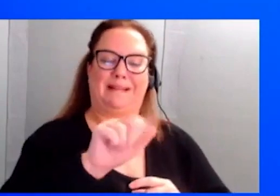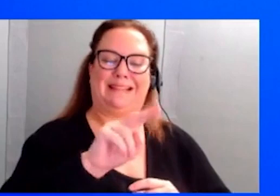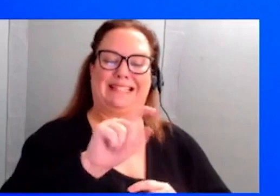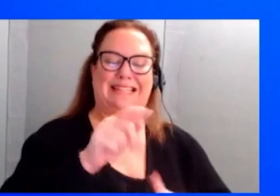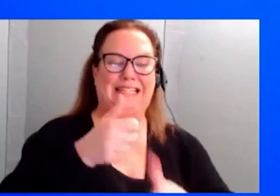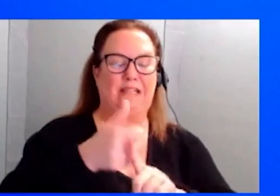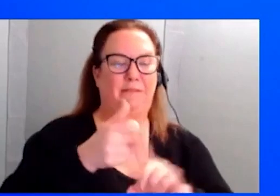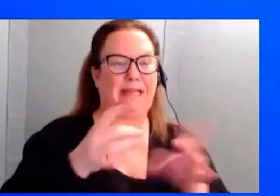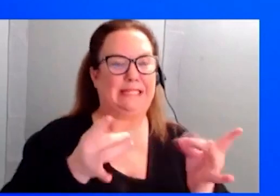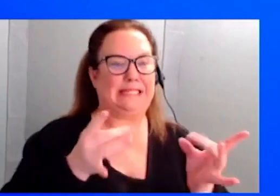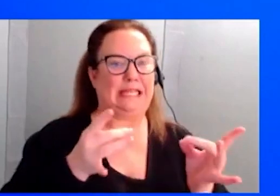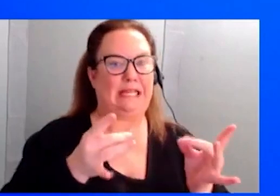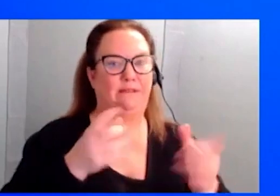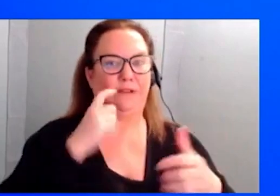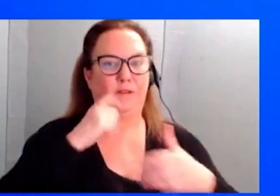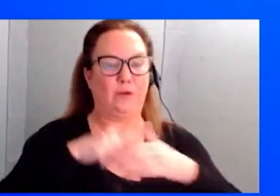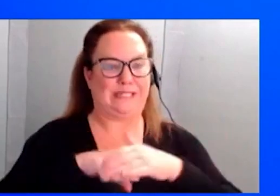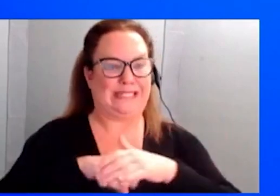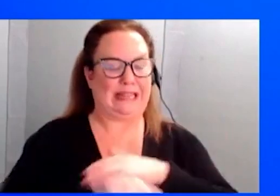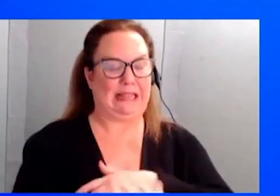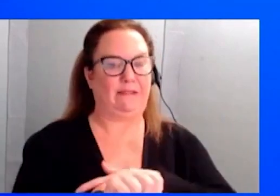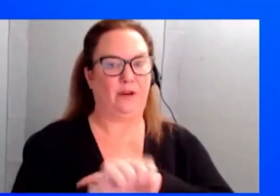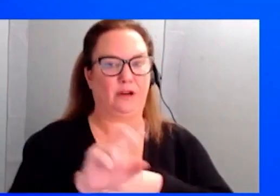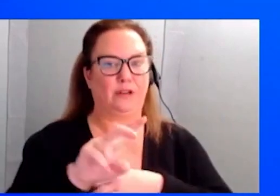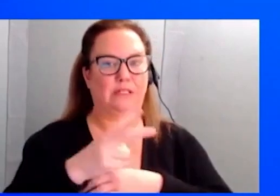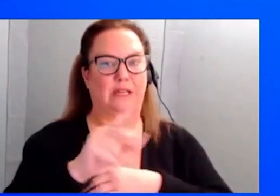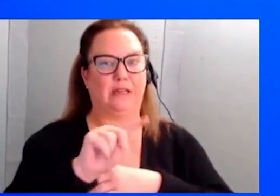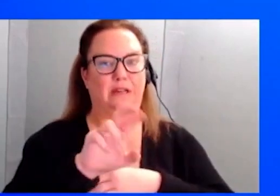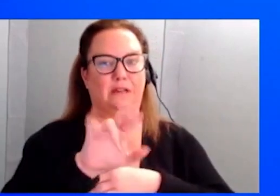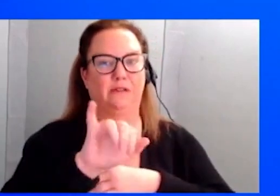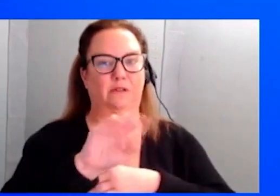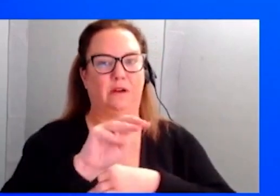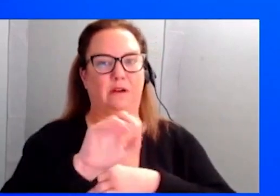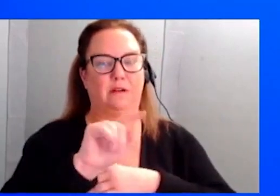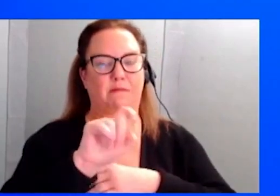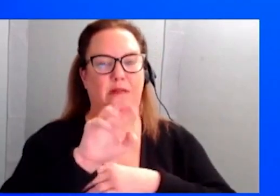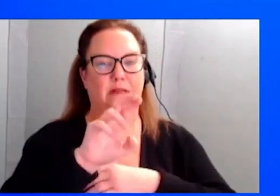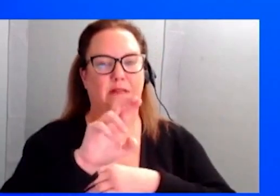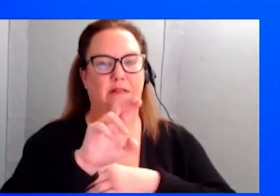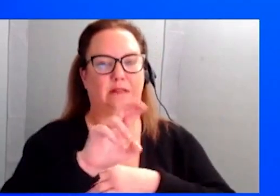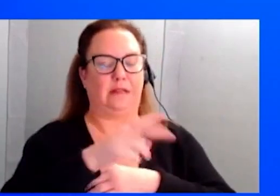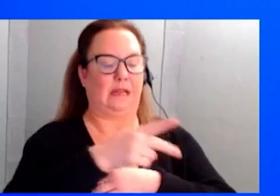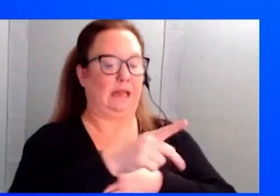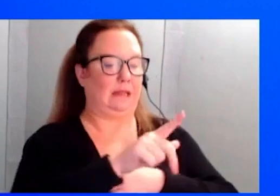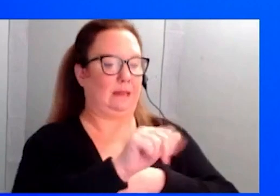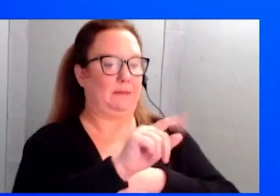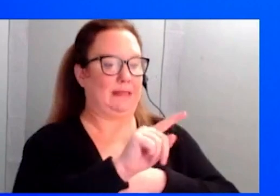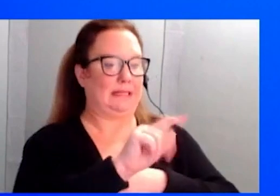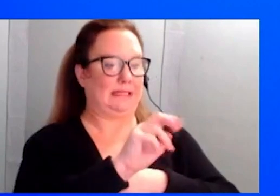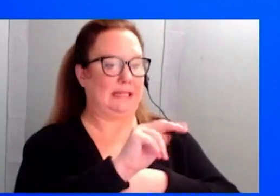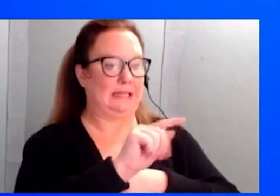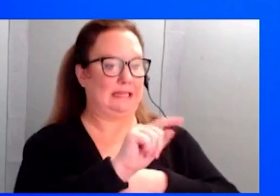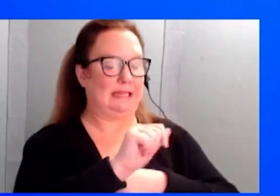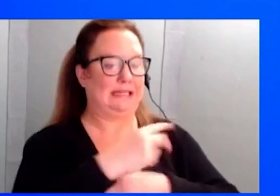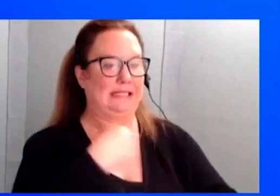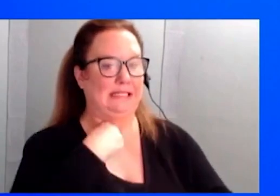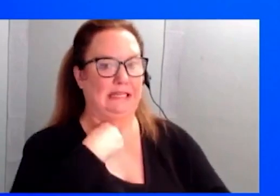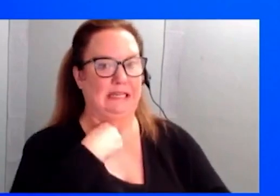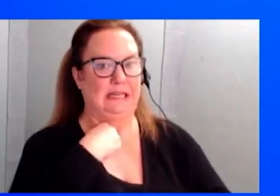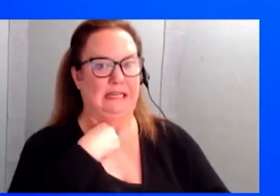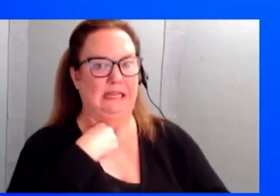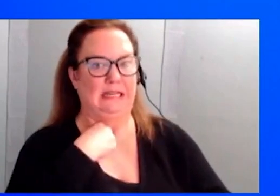to deliver in your second trimester and the placenta would not come out, that would also pose a risk for having to be put